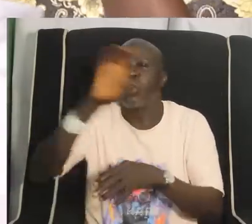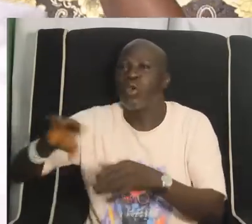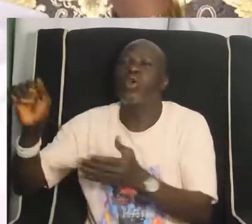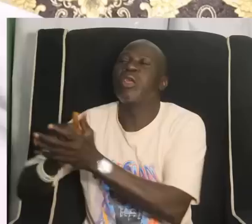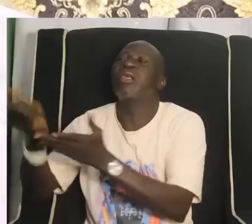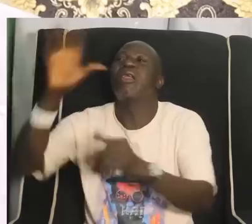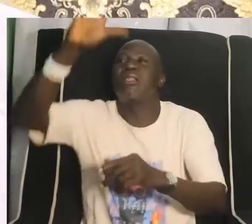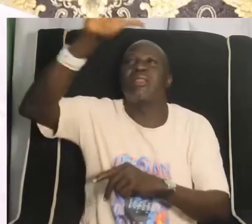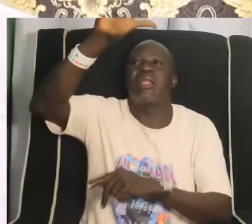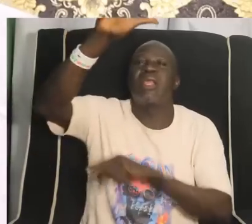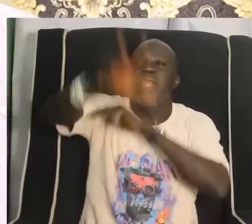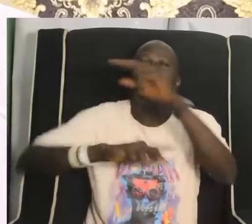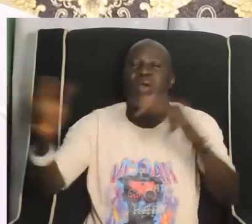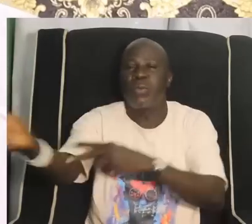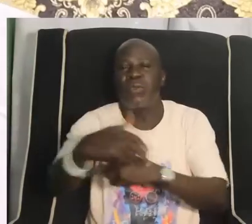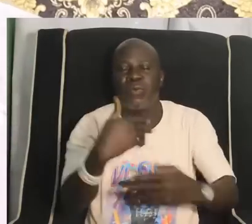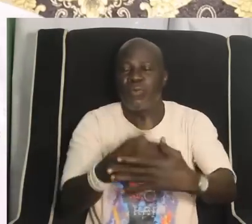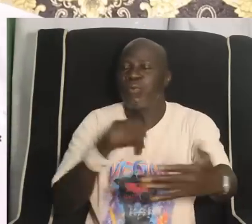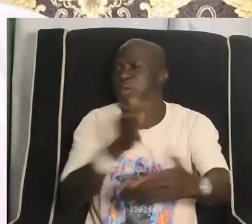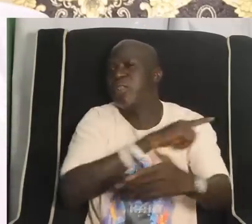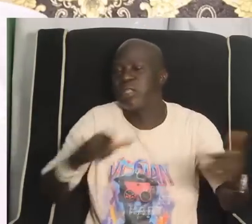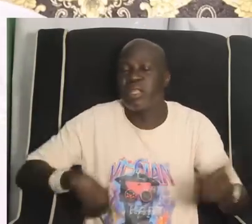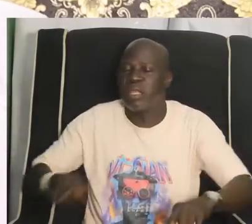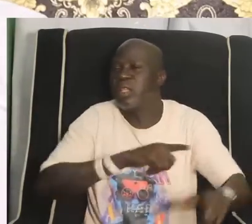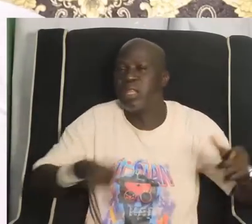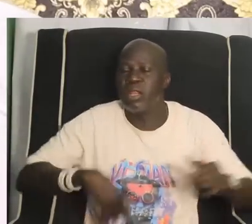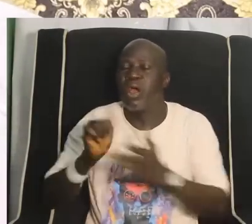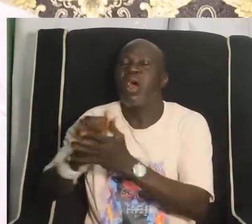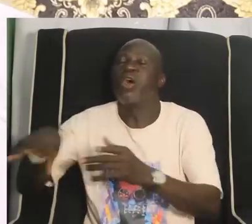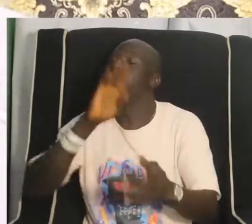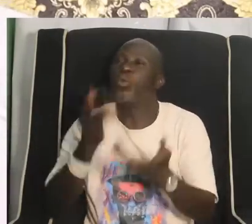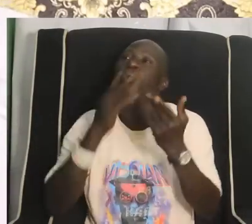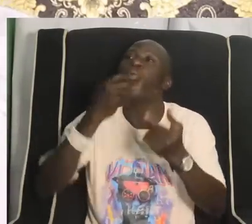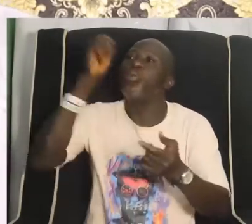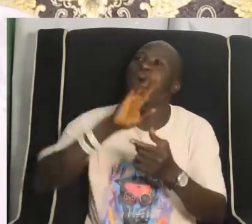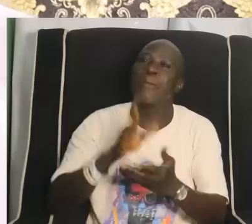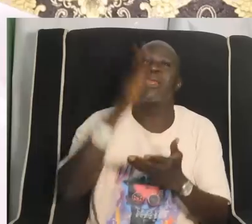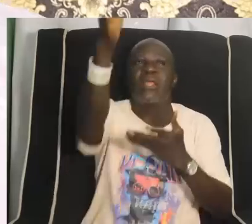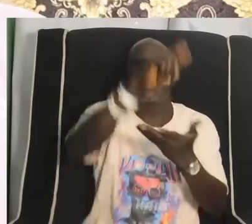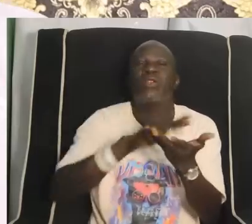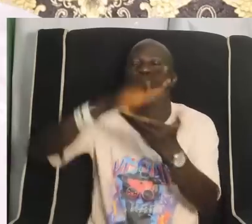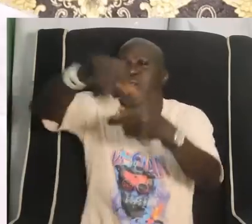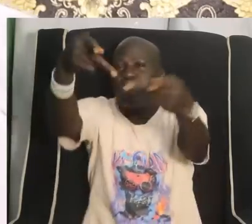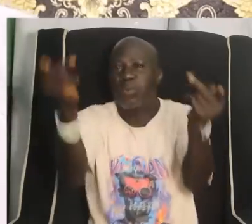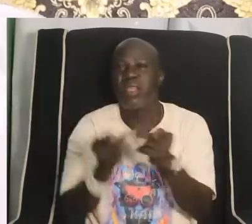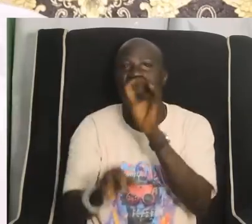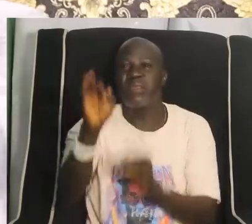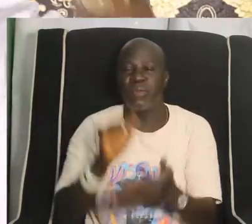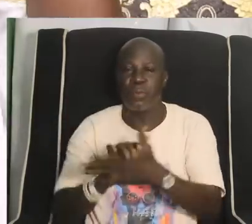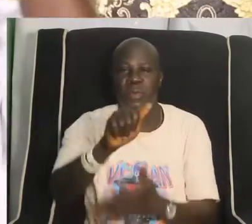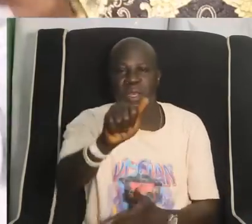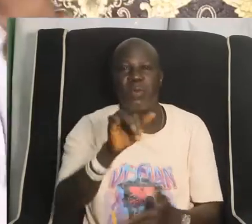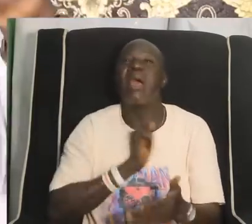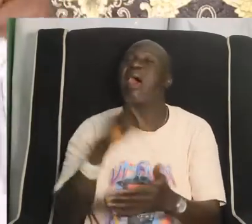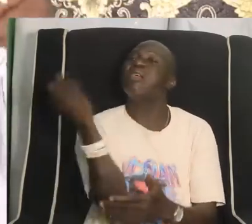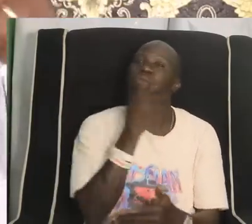Jew. 3 hours before the Lord. In the name of Jesus. You must get to your goal. If you be a prophet, I